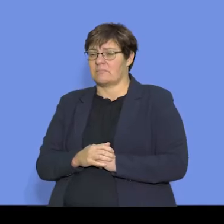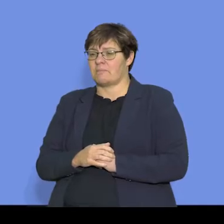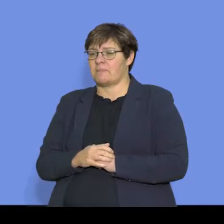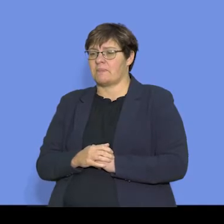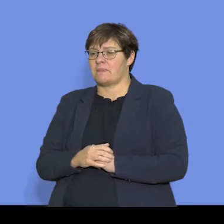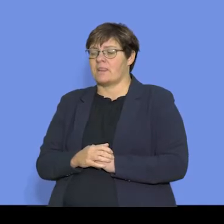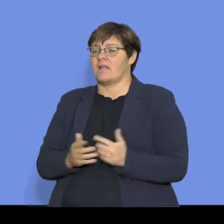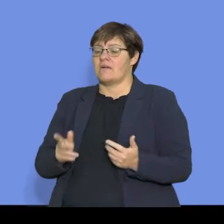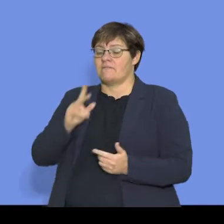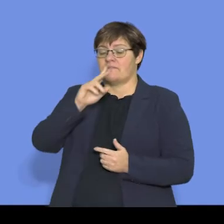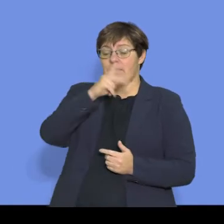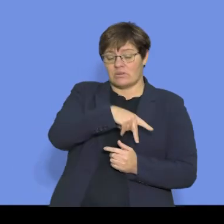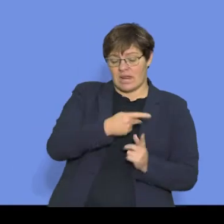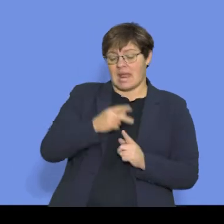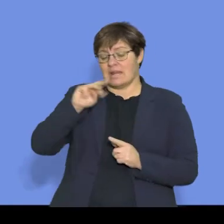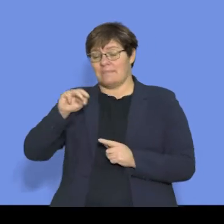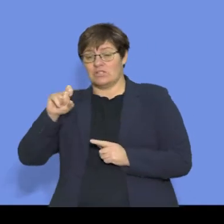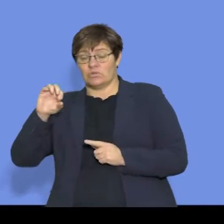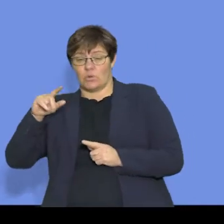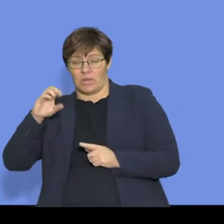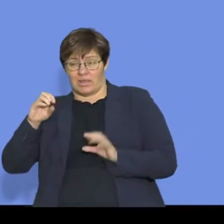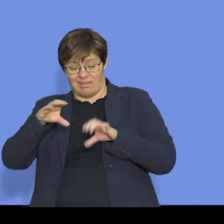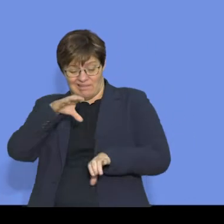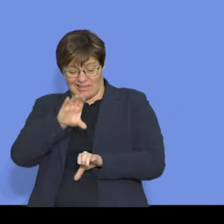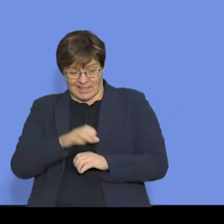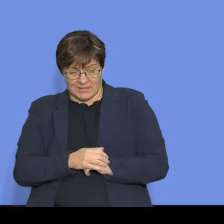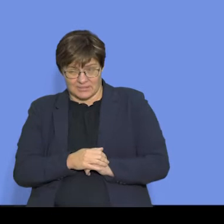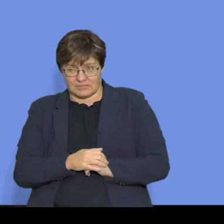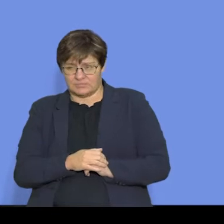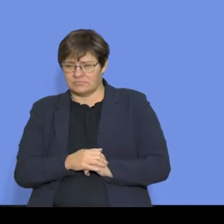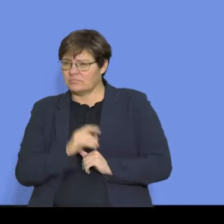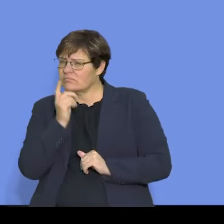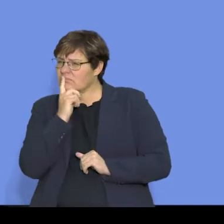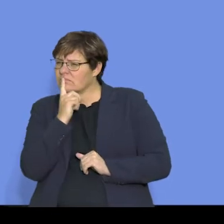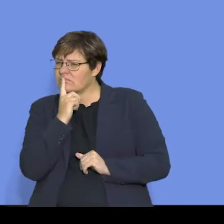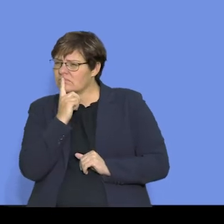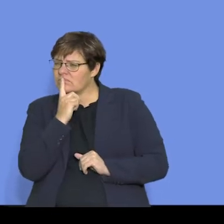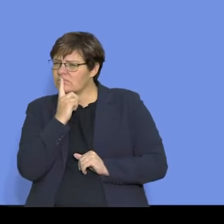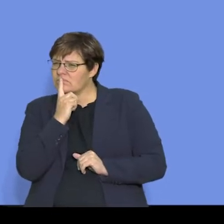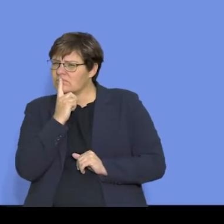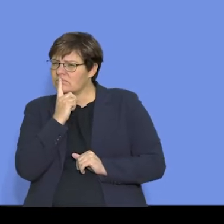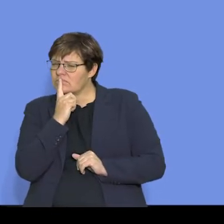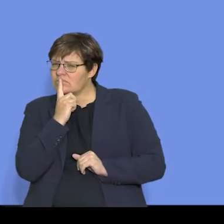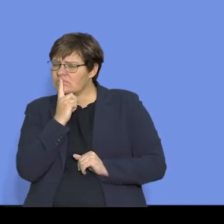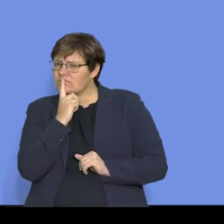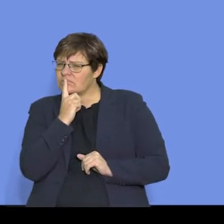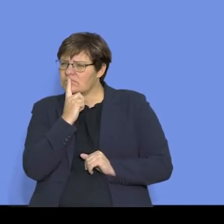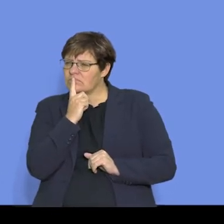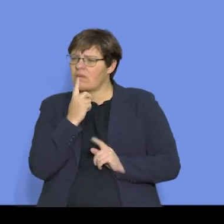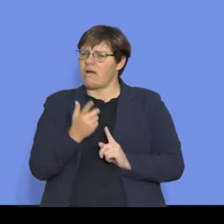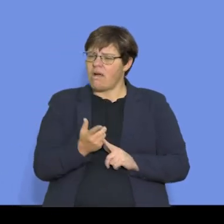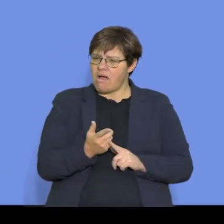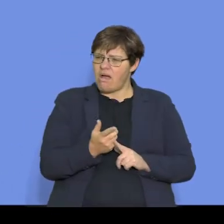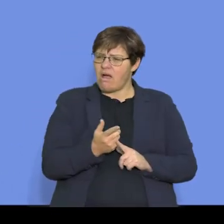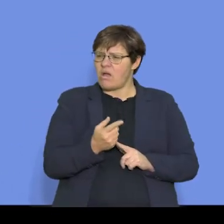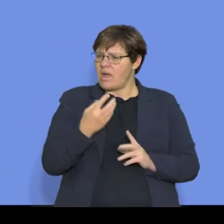the Paleozoic here and the Mesozoic here, you can see that vertebrate animals started